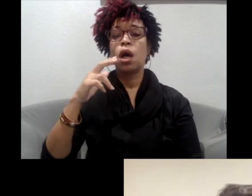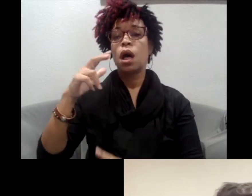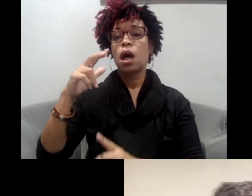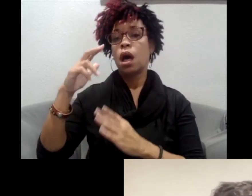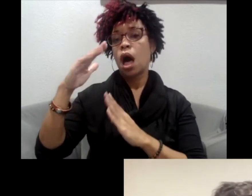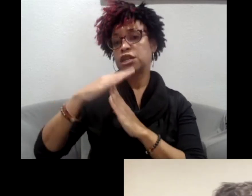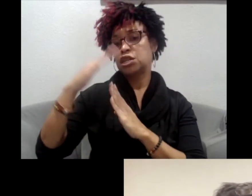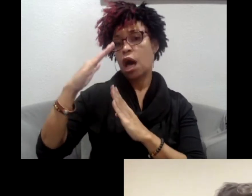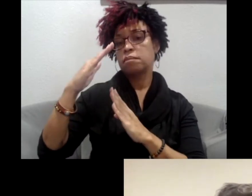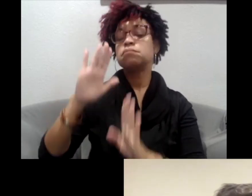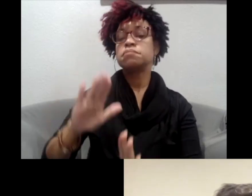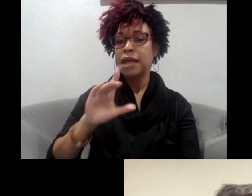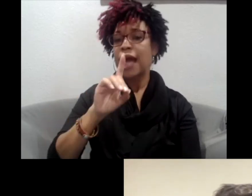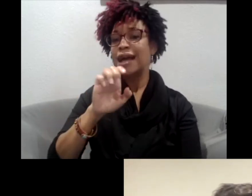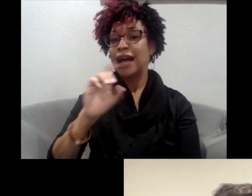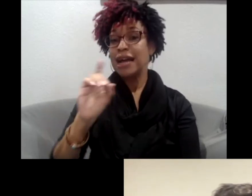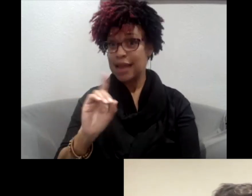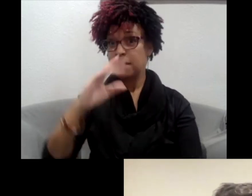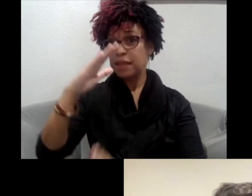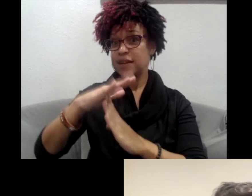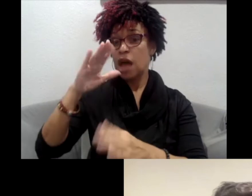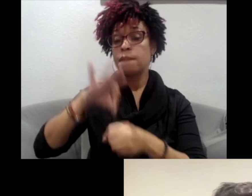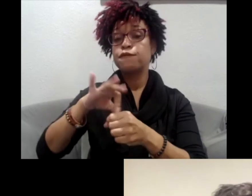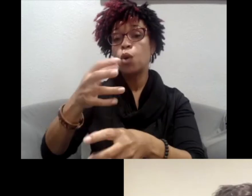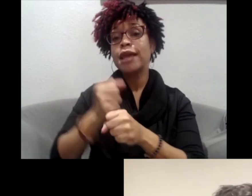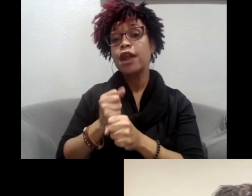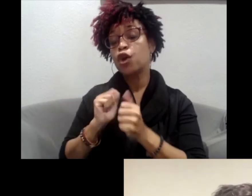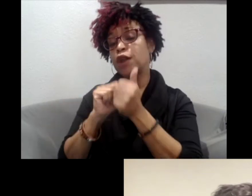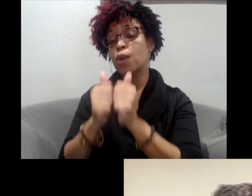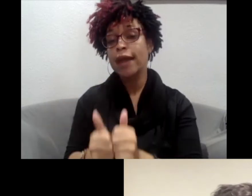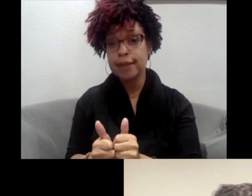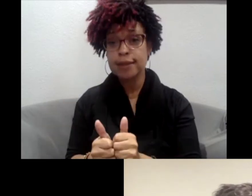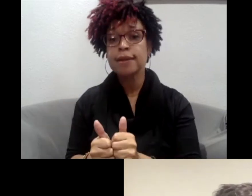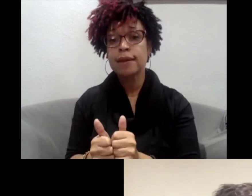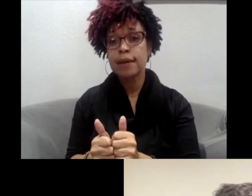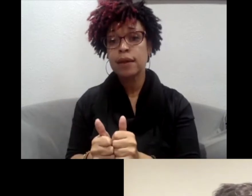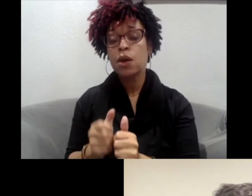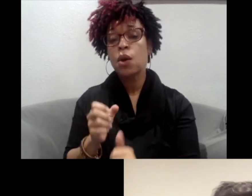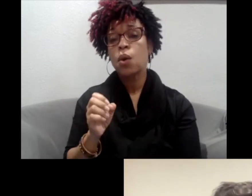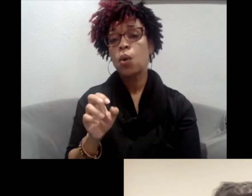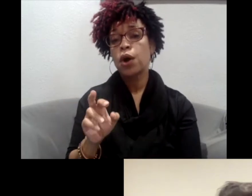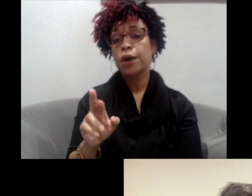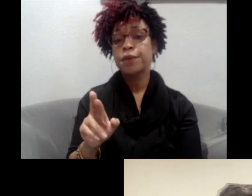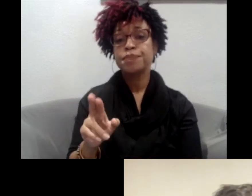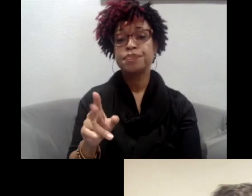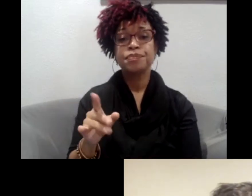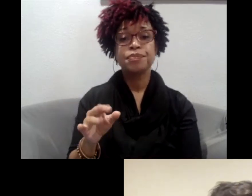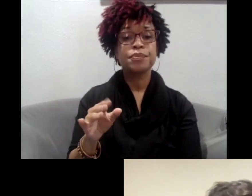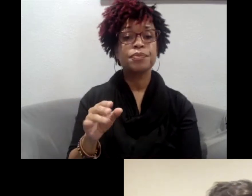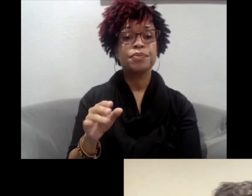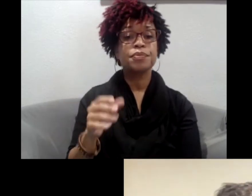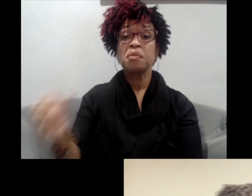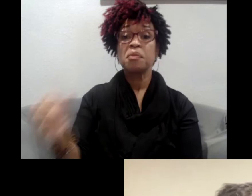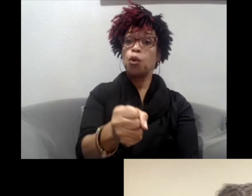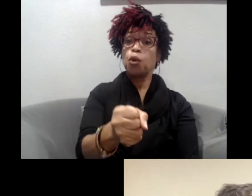Democrat who's the top vote getter in a race who didn't win, or an appointee, you are